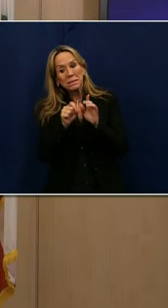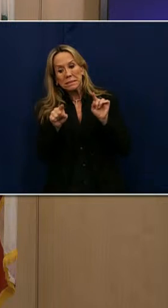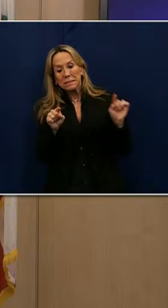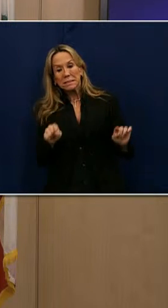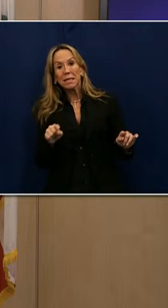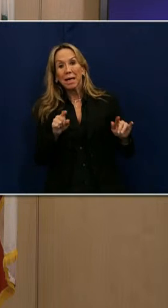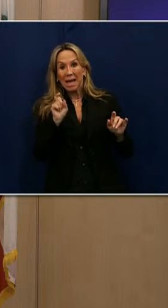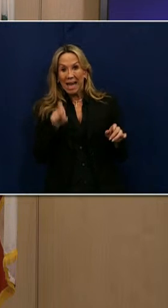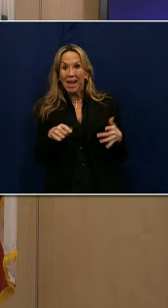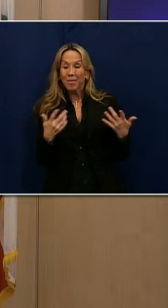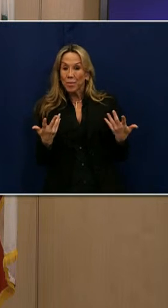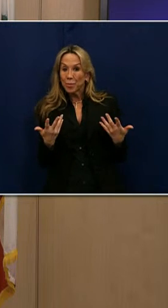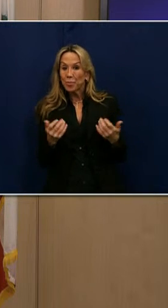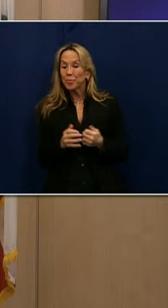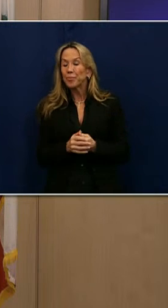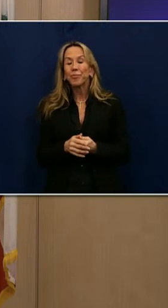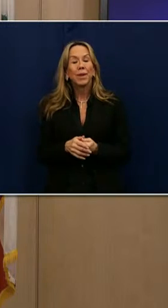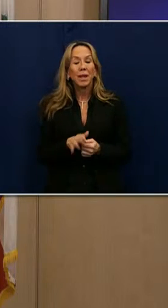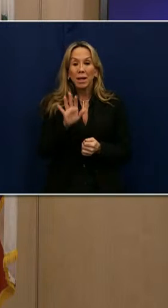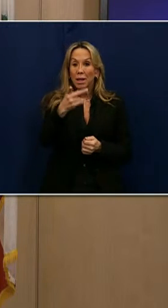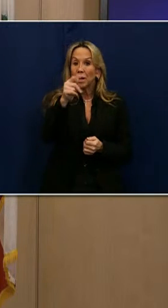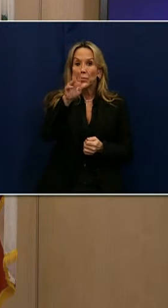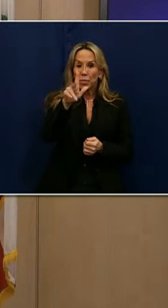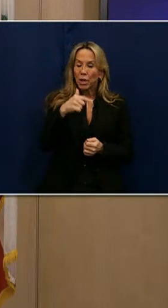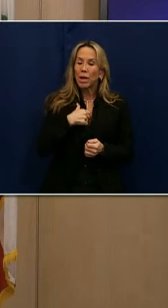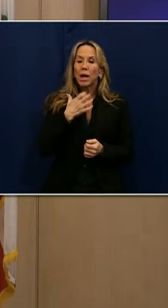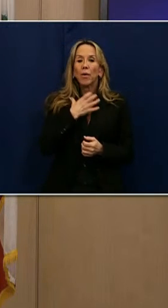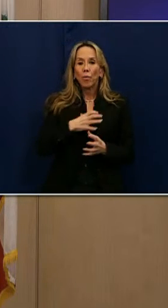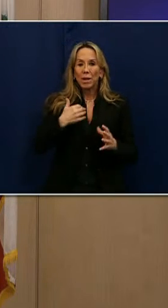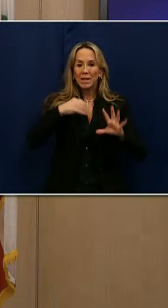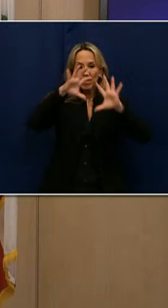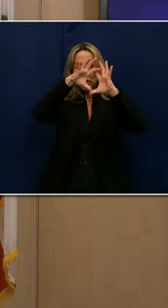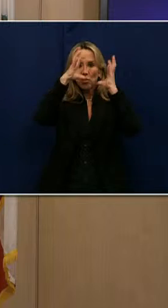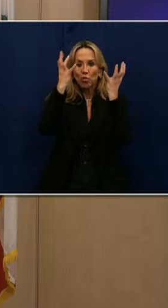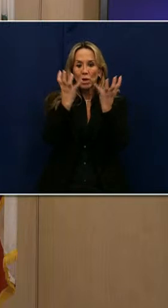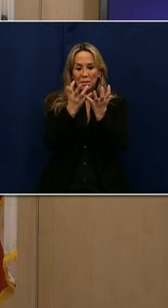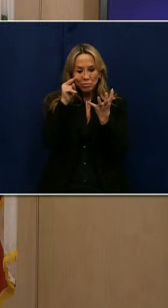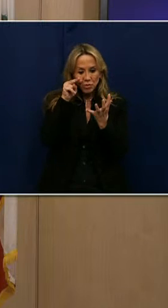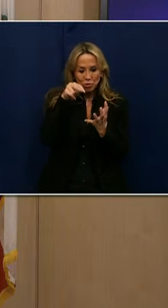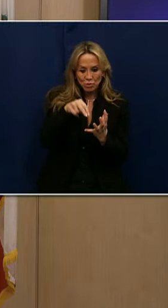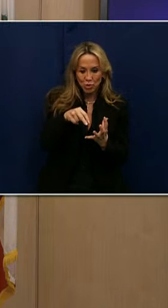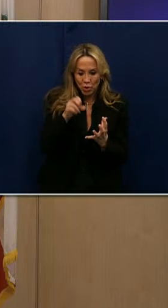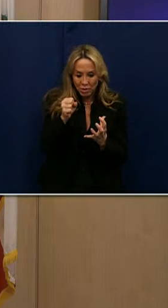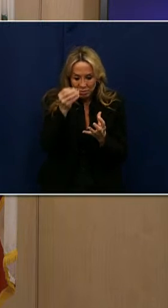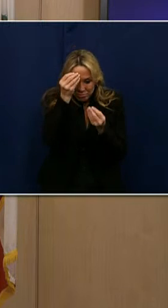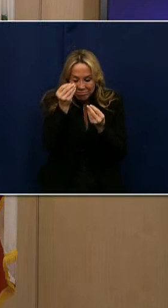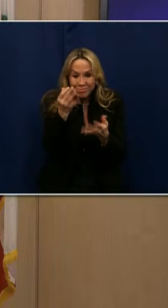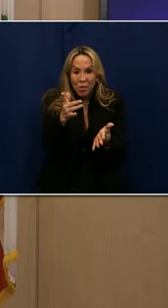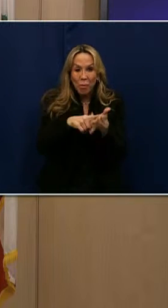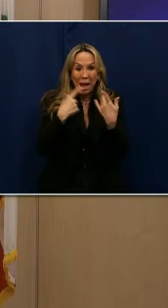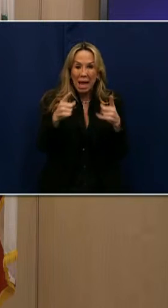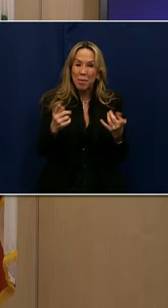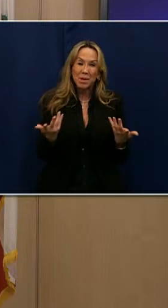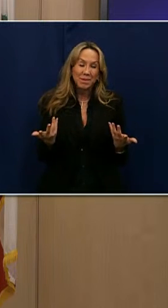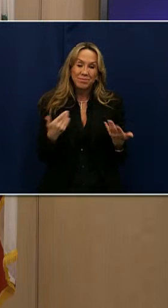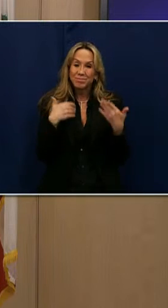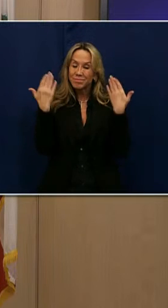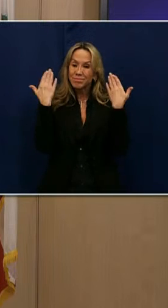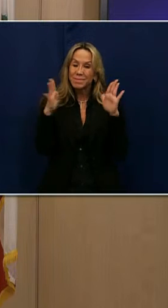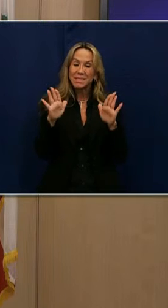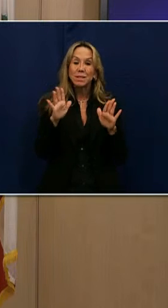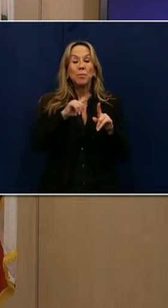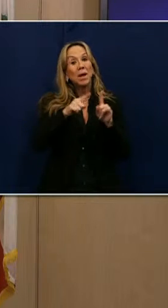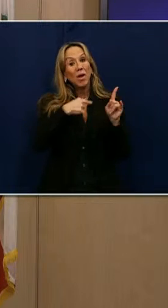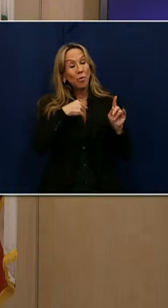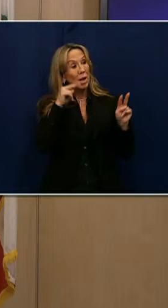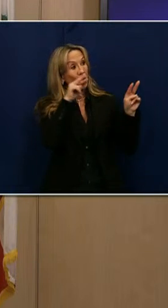move, Paul, I wish I had a crystal ball to tell late you. fall. If we do nothing, as has been stated by the